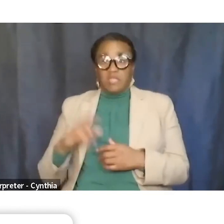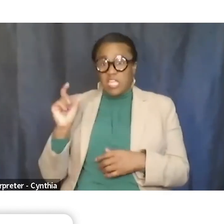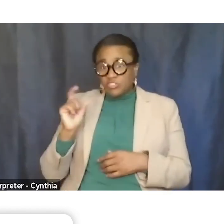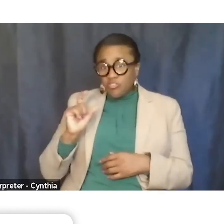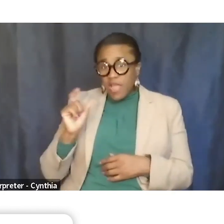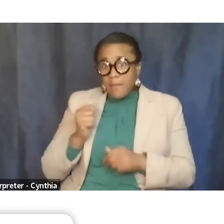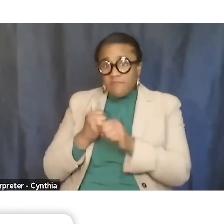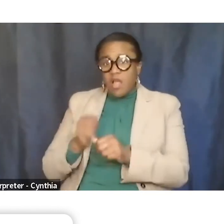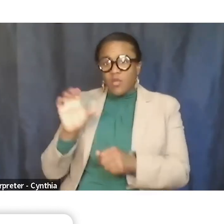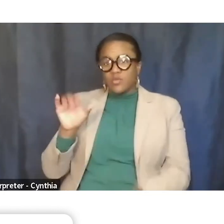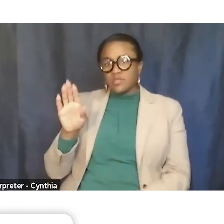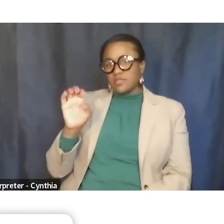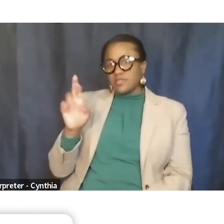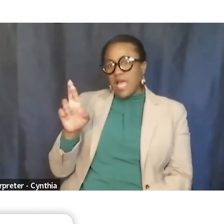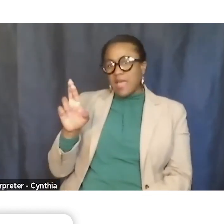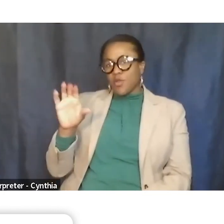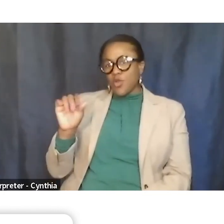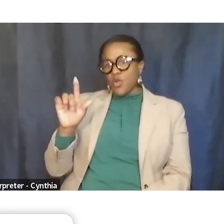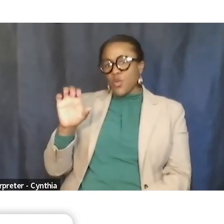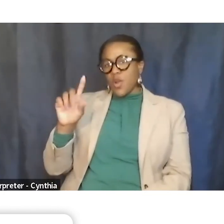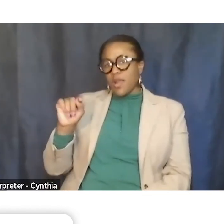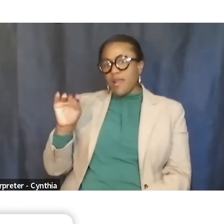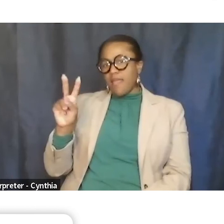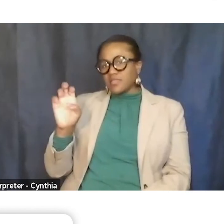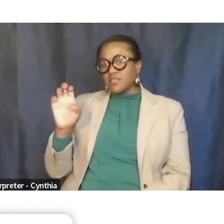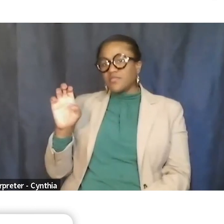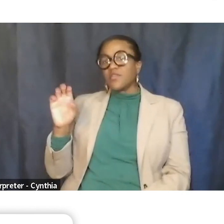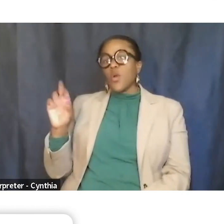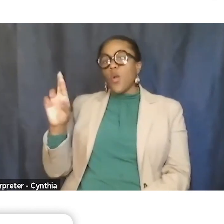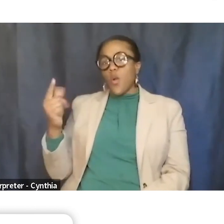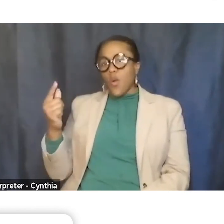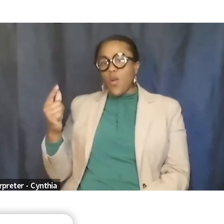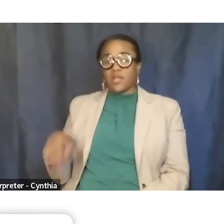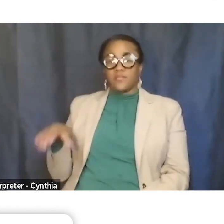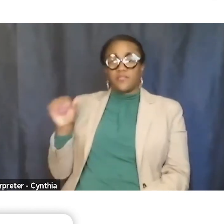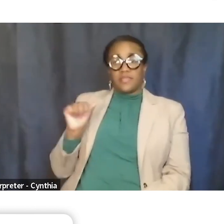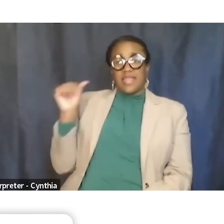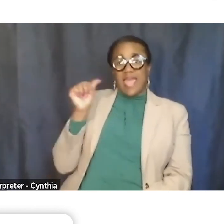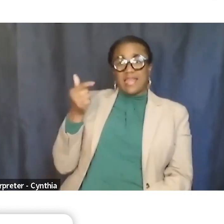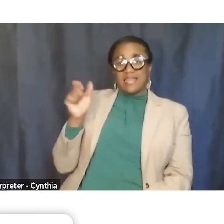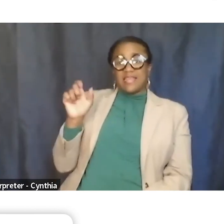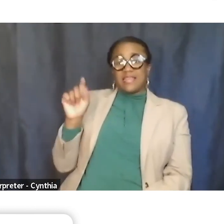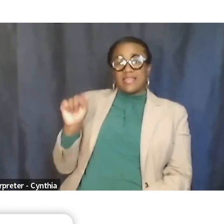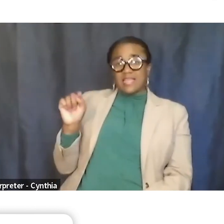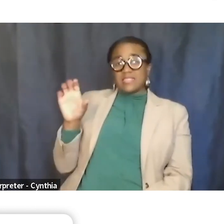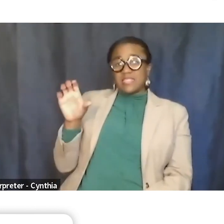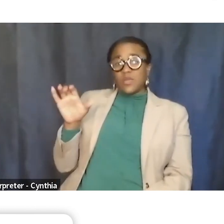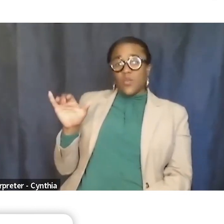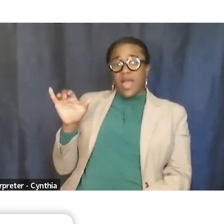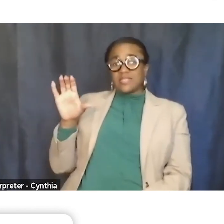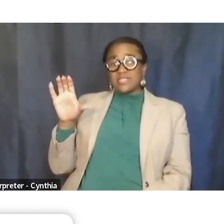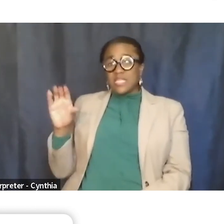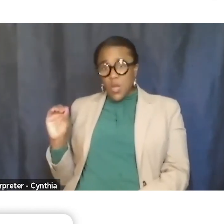cybercollective.org, and then on Twitter, it's at getcyco. And you can also follow